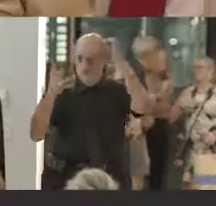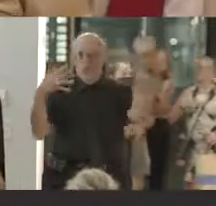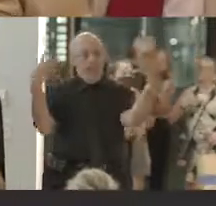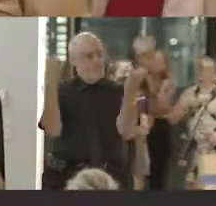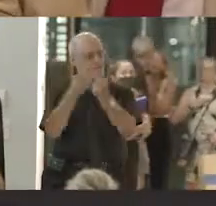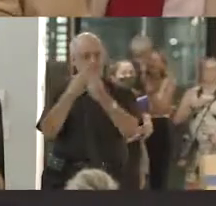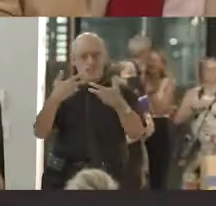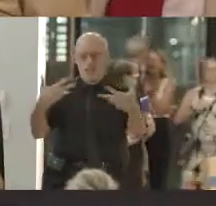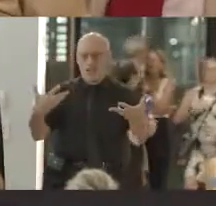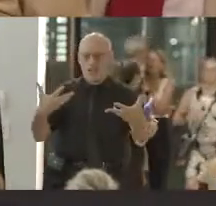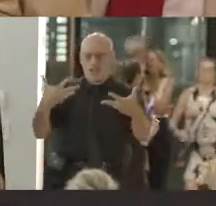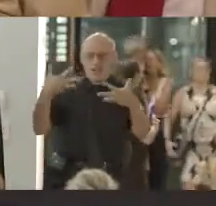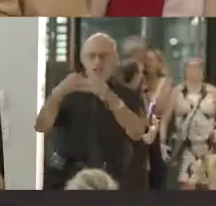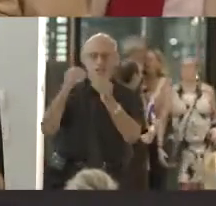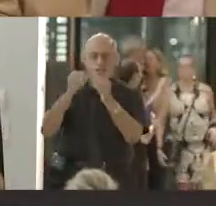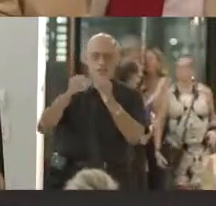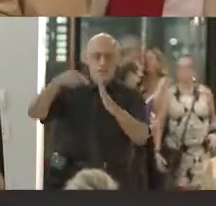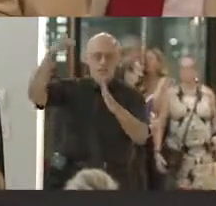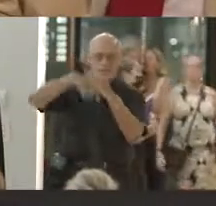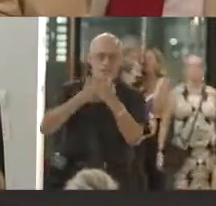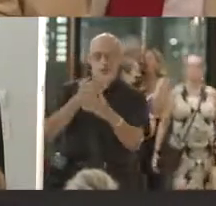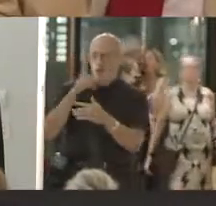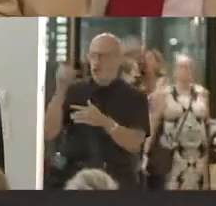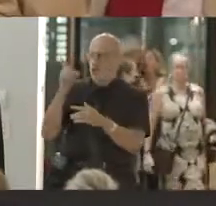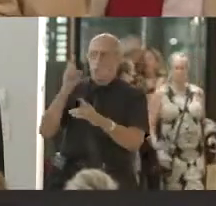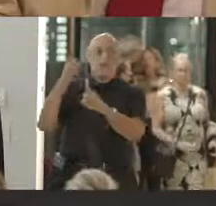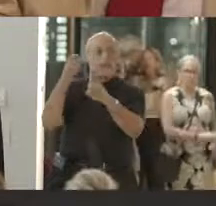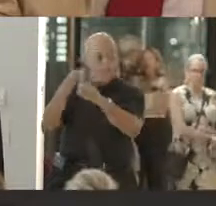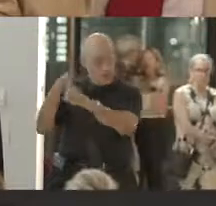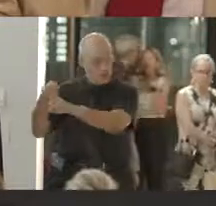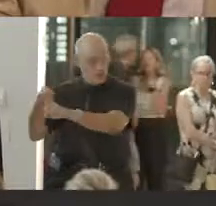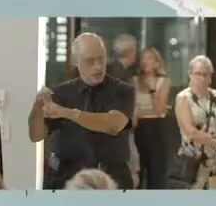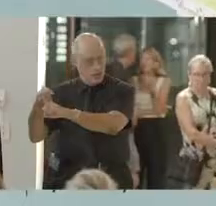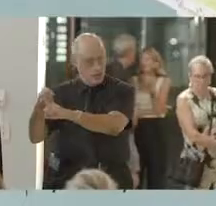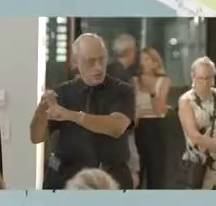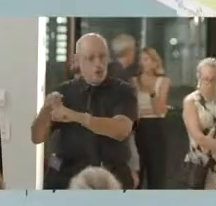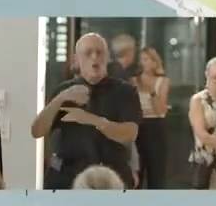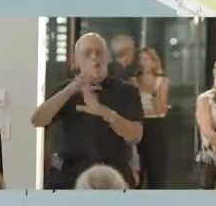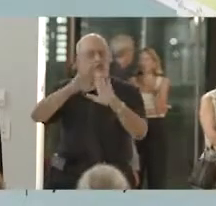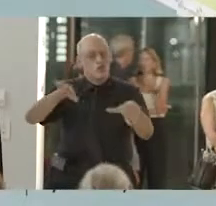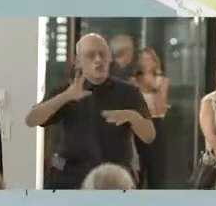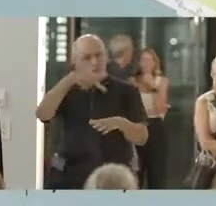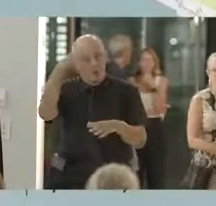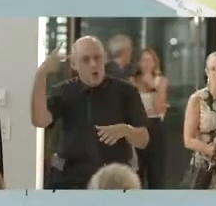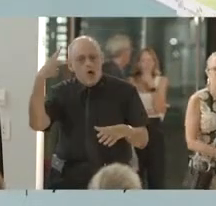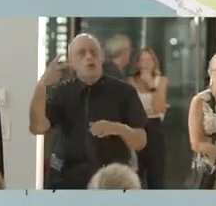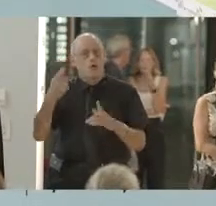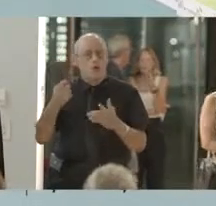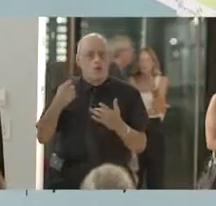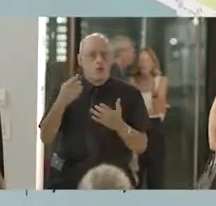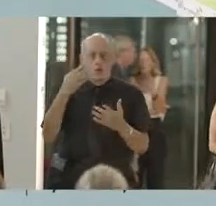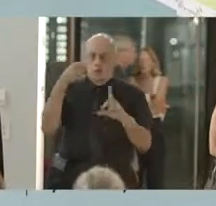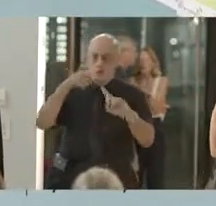everything that is in the more intense color is to be impacted. So the idea with the children's park is that one